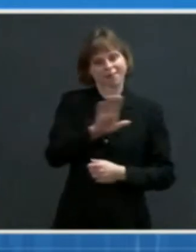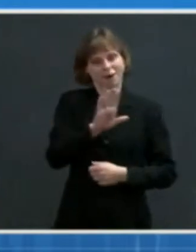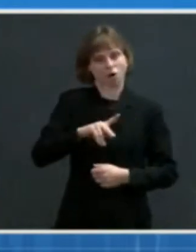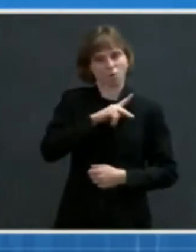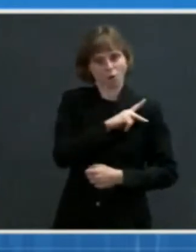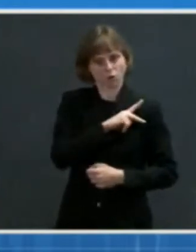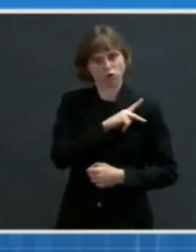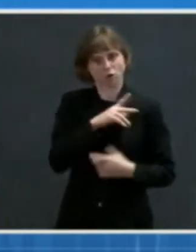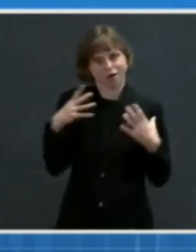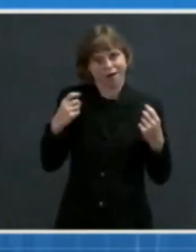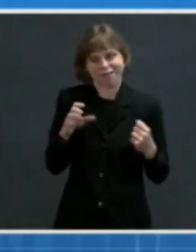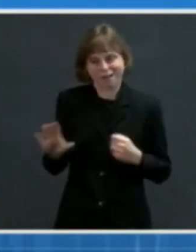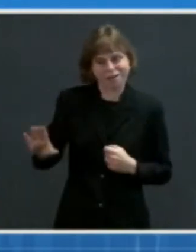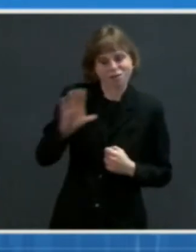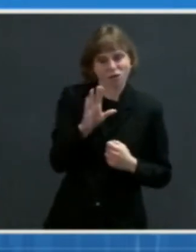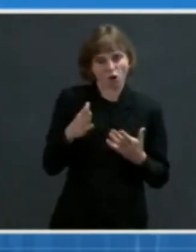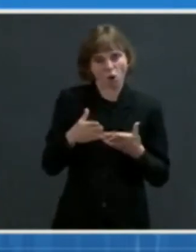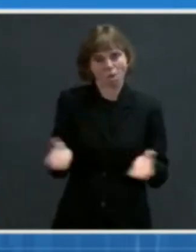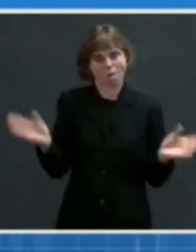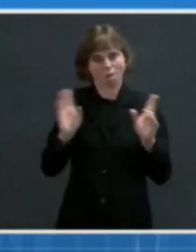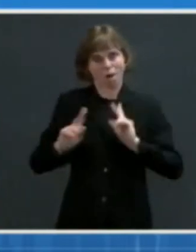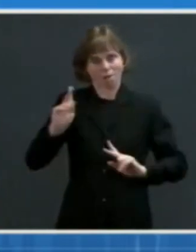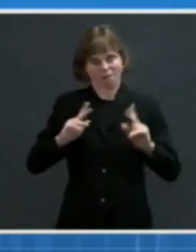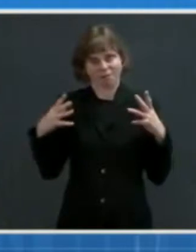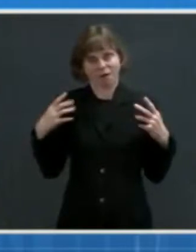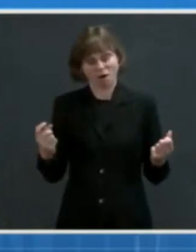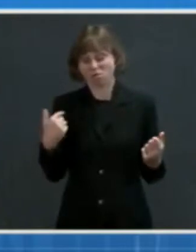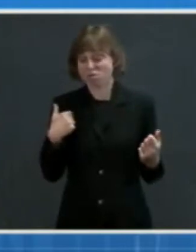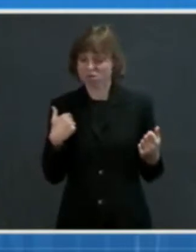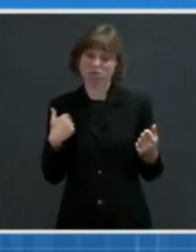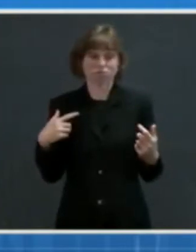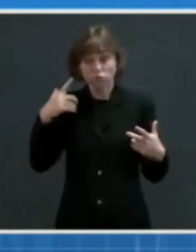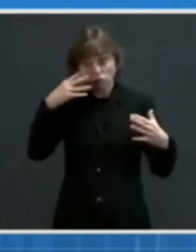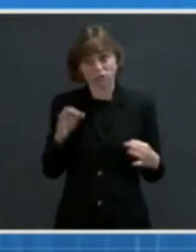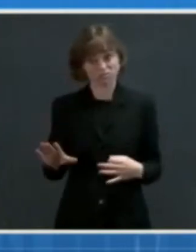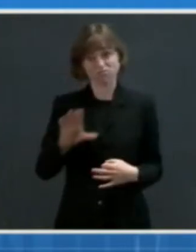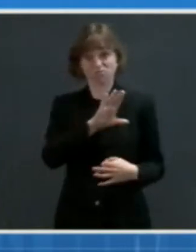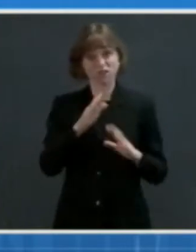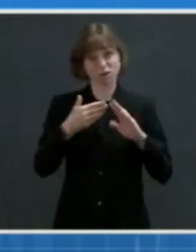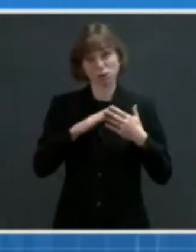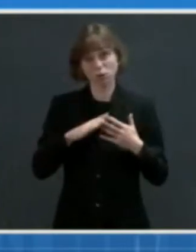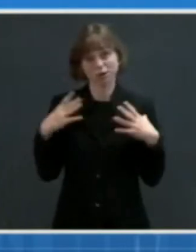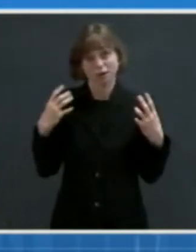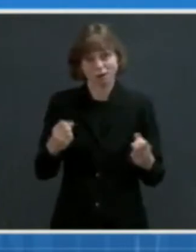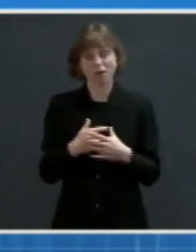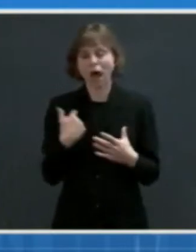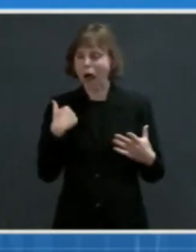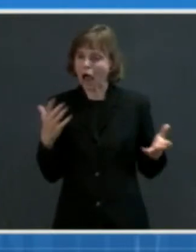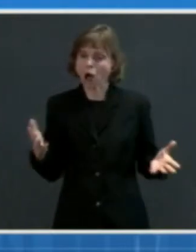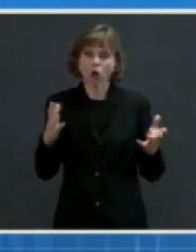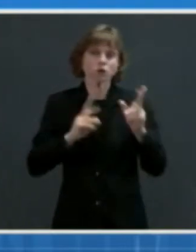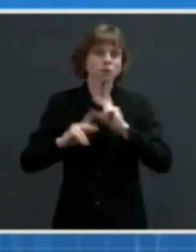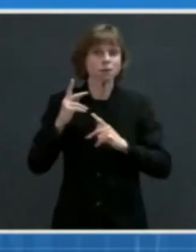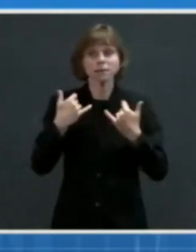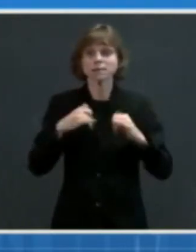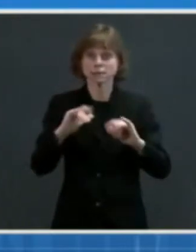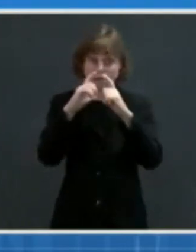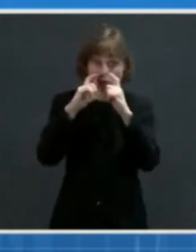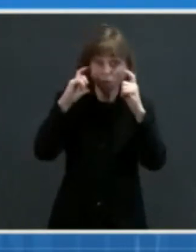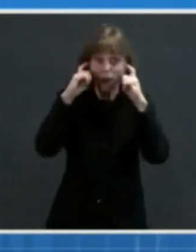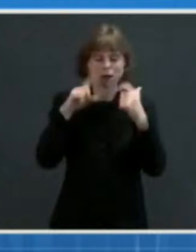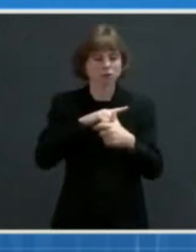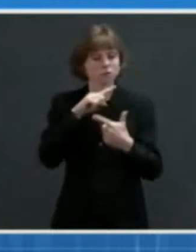and communities. I would still encourage individuals to wear a mask, to socially distance, and to do the right thing to protect their own